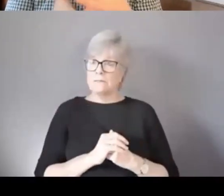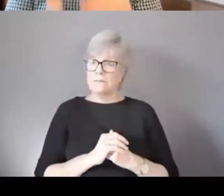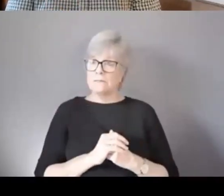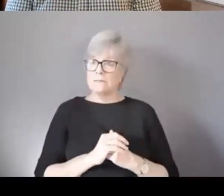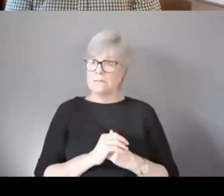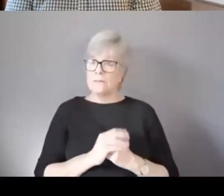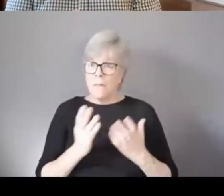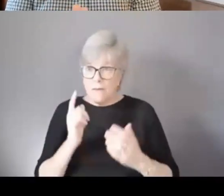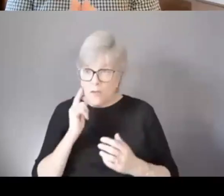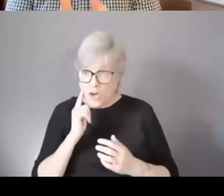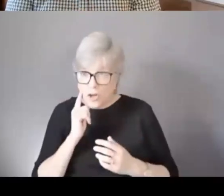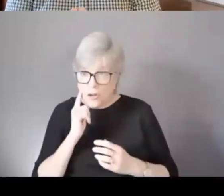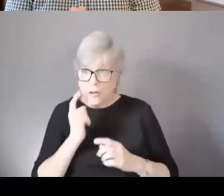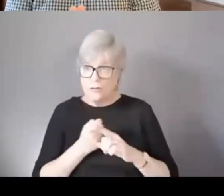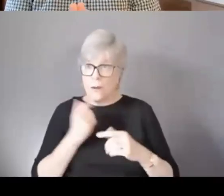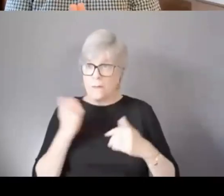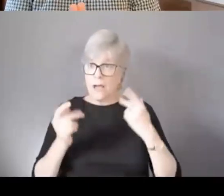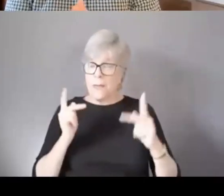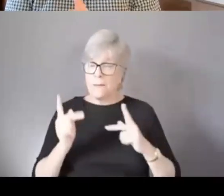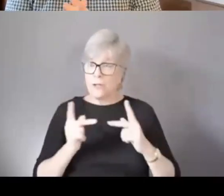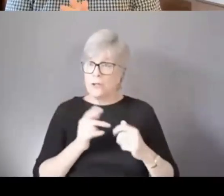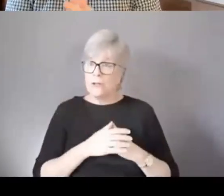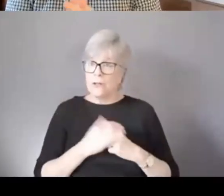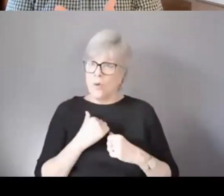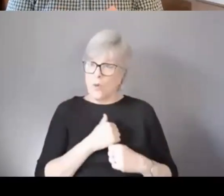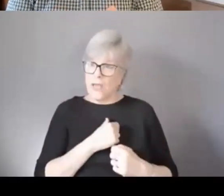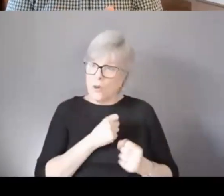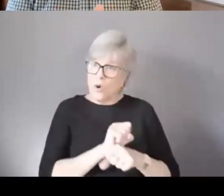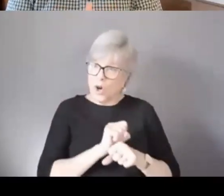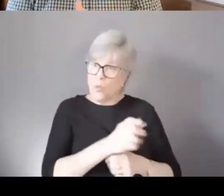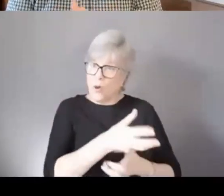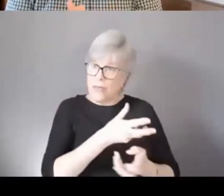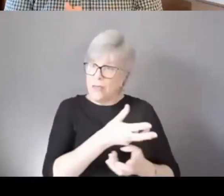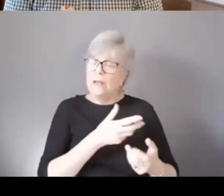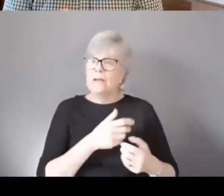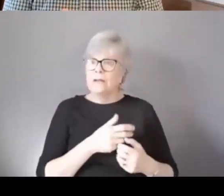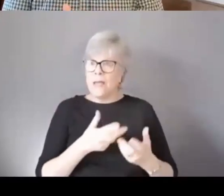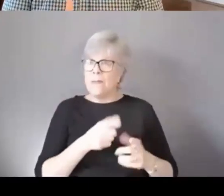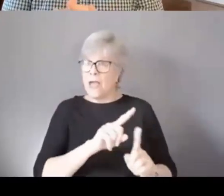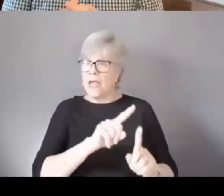We may have heard that from young people who are supporting to try to work in our current climate.